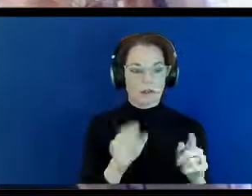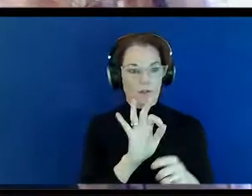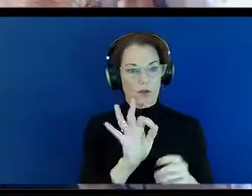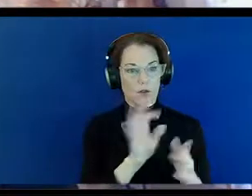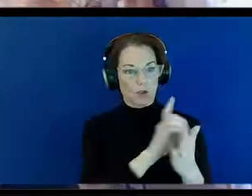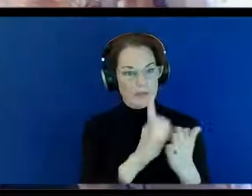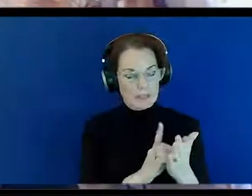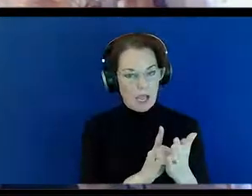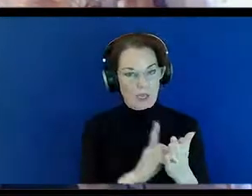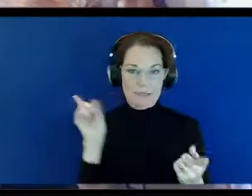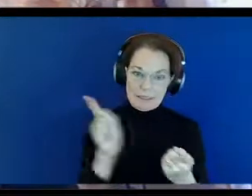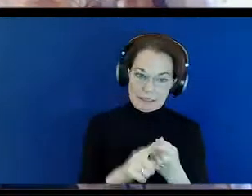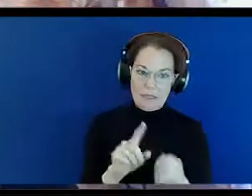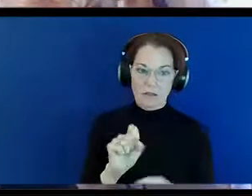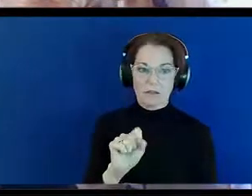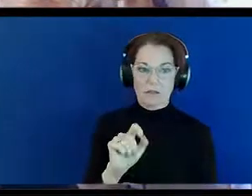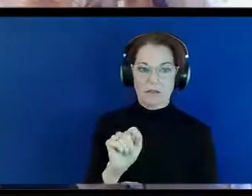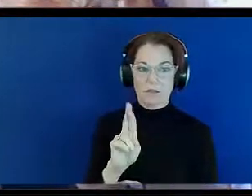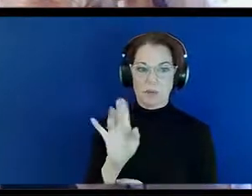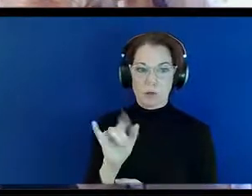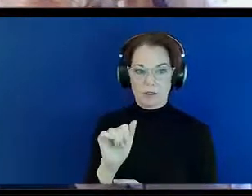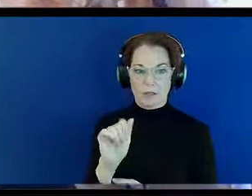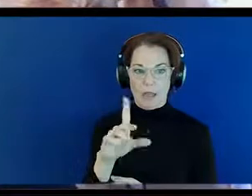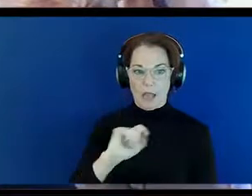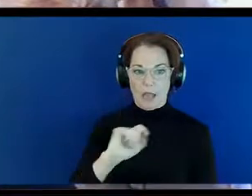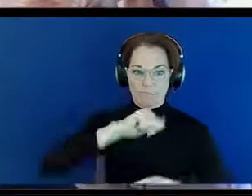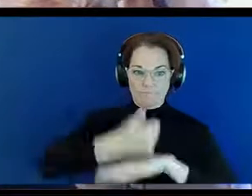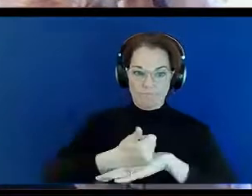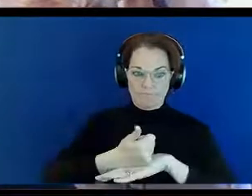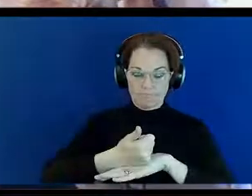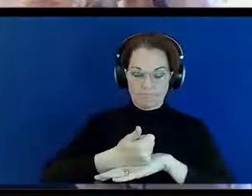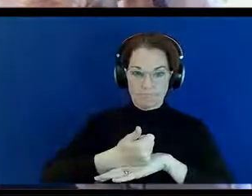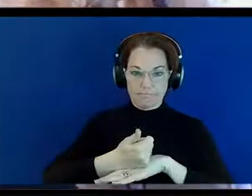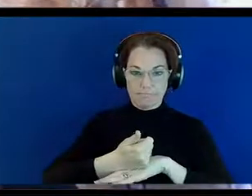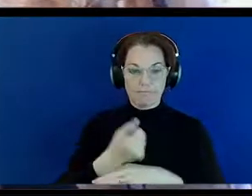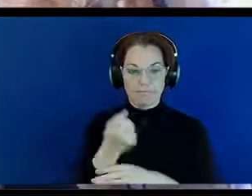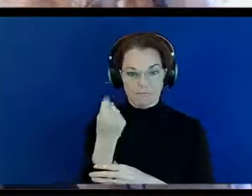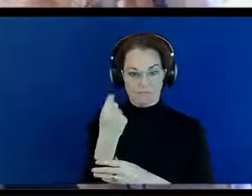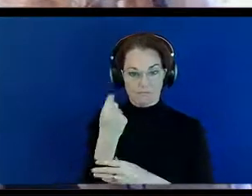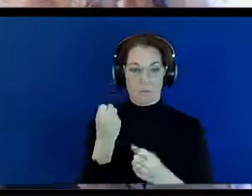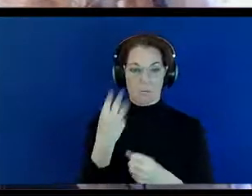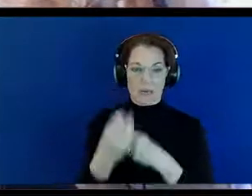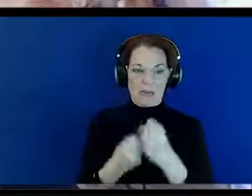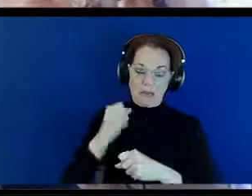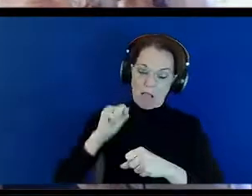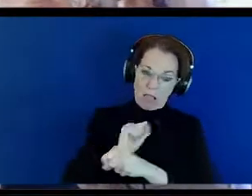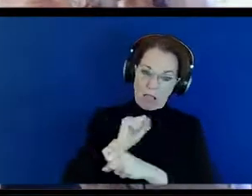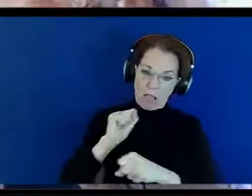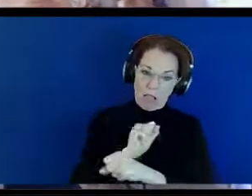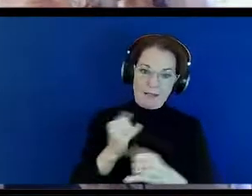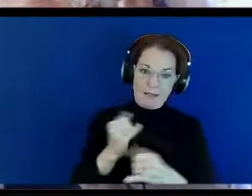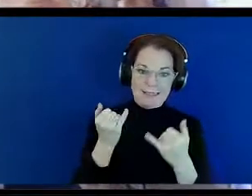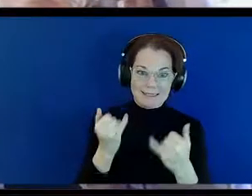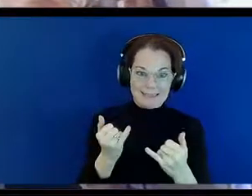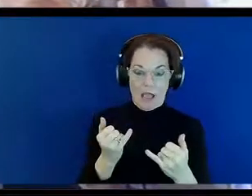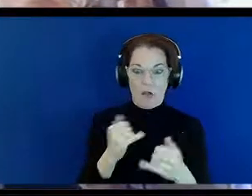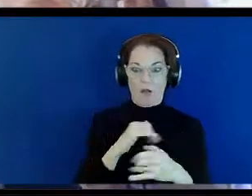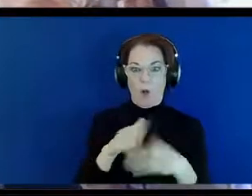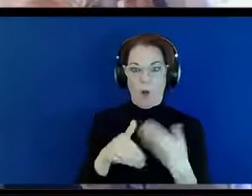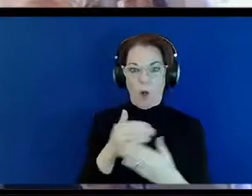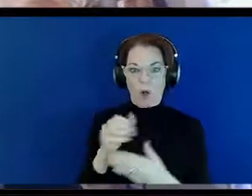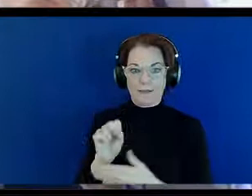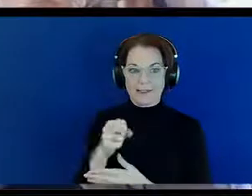Act. After years of hard work, all stakeholders are finally in agreement on the language of the Sturdy